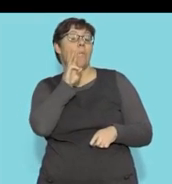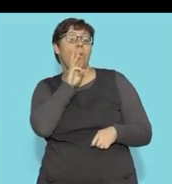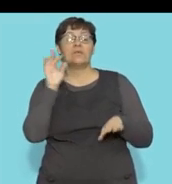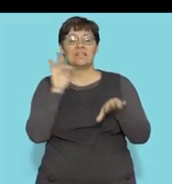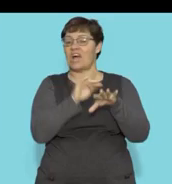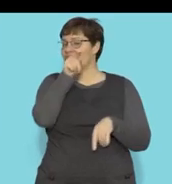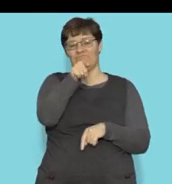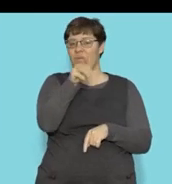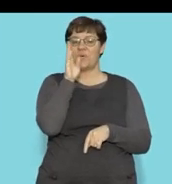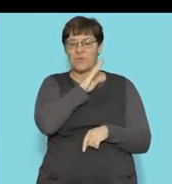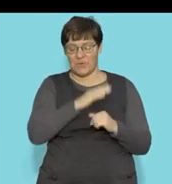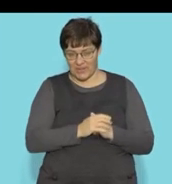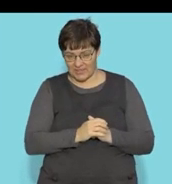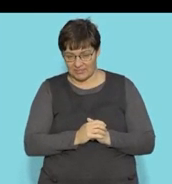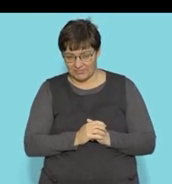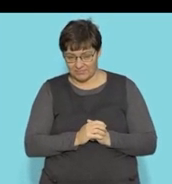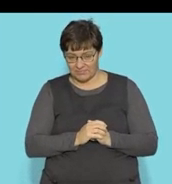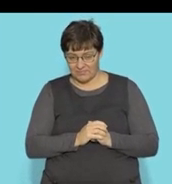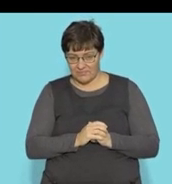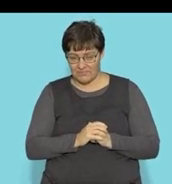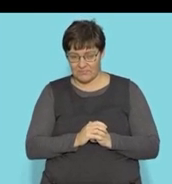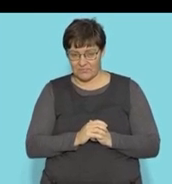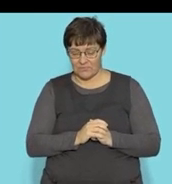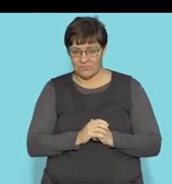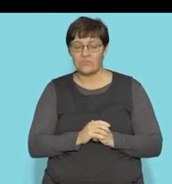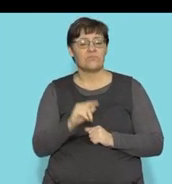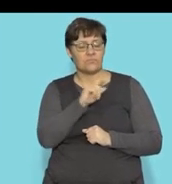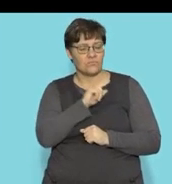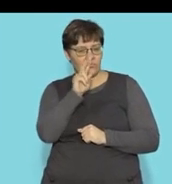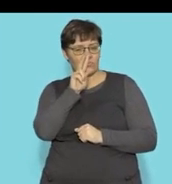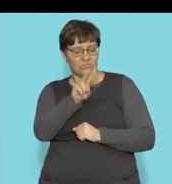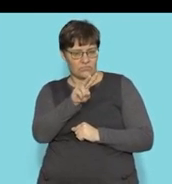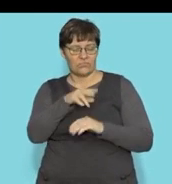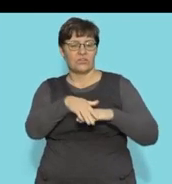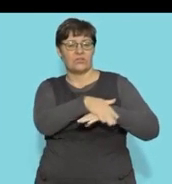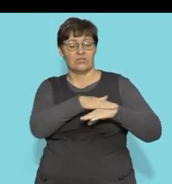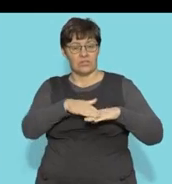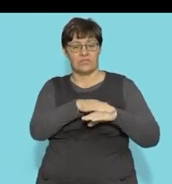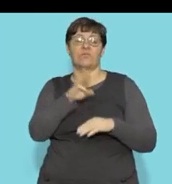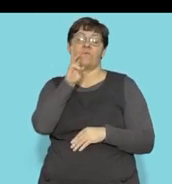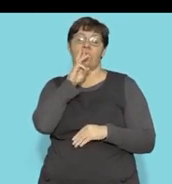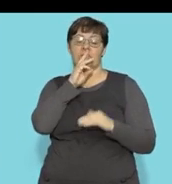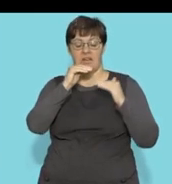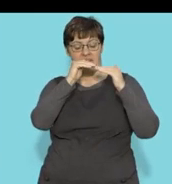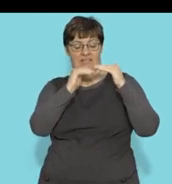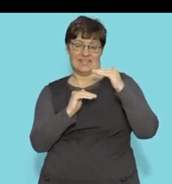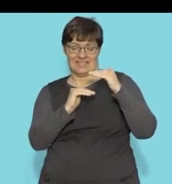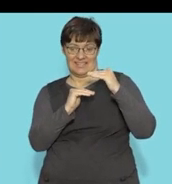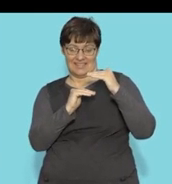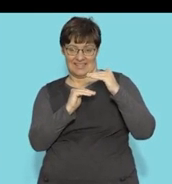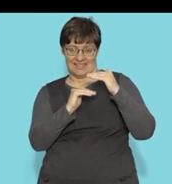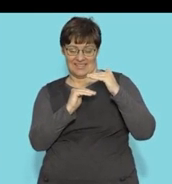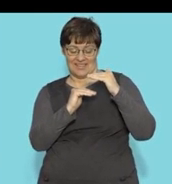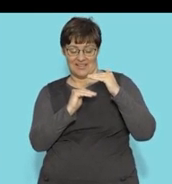water, is not actually touching the glass, because we can see that the surface of the water